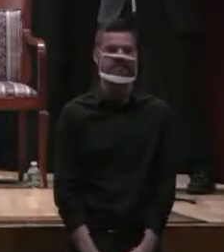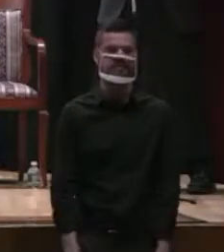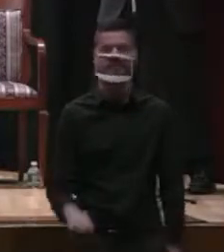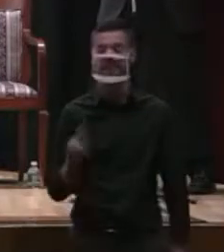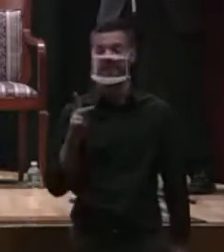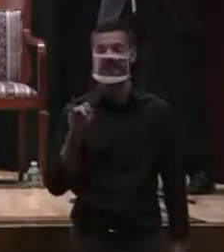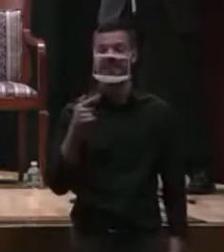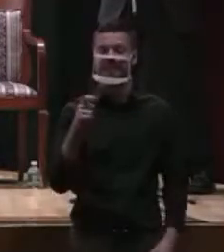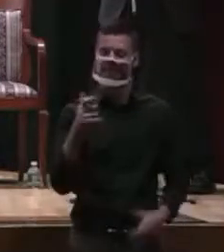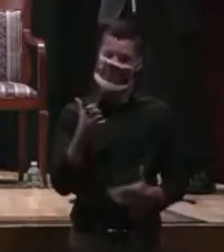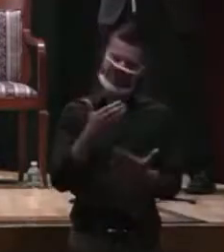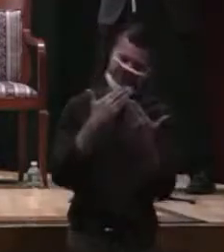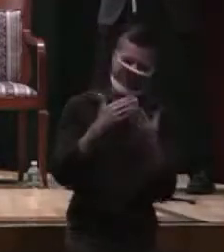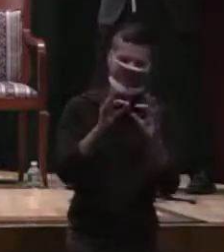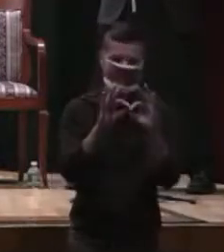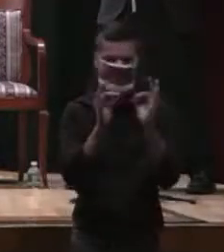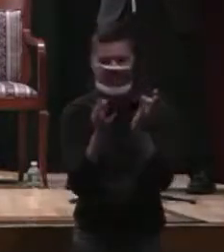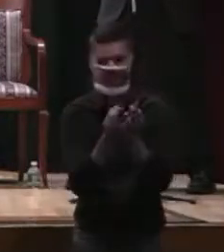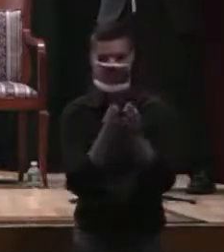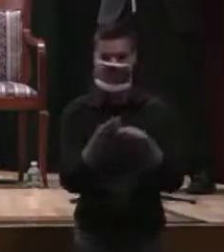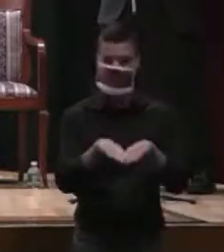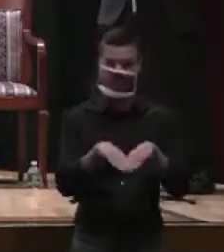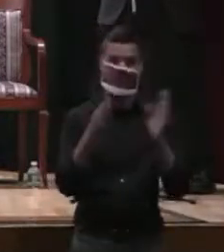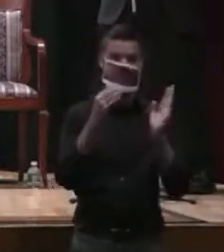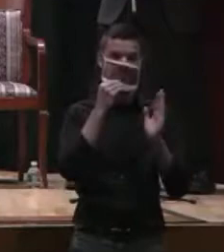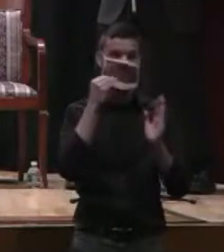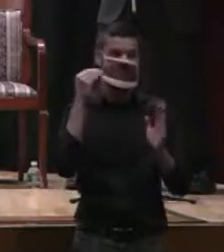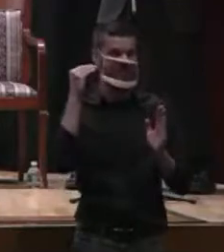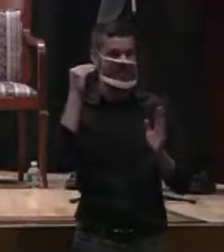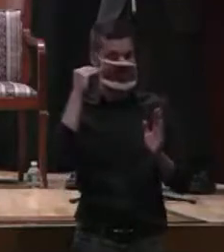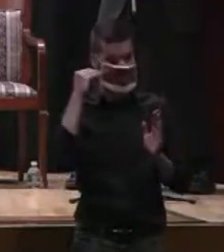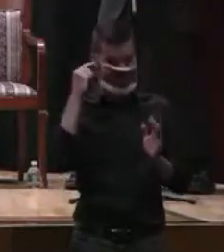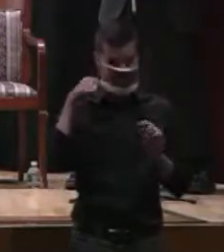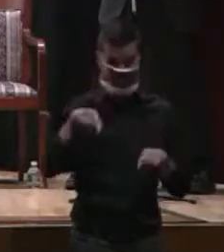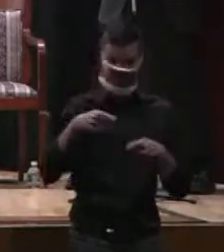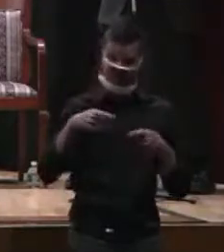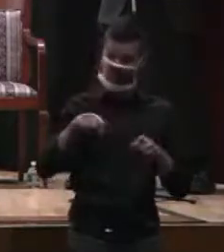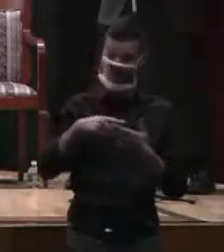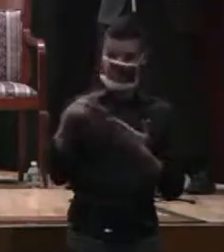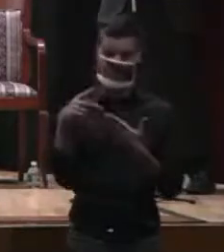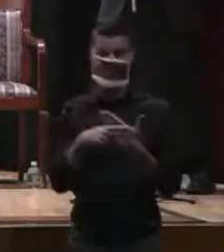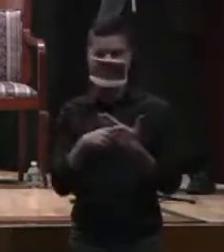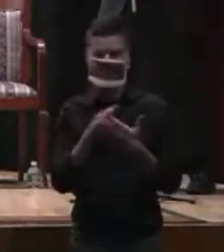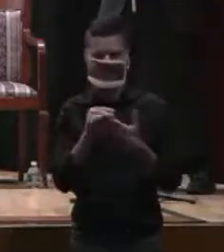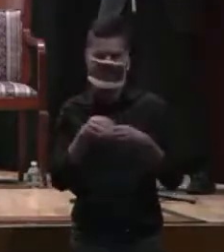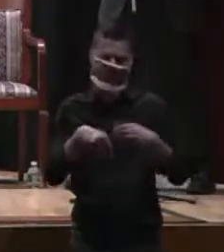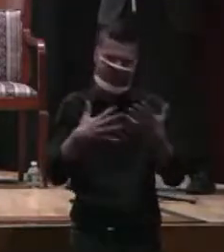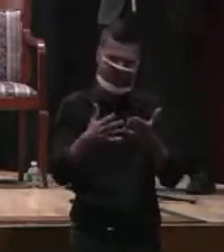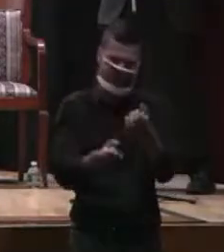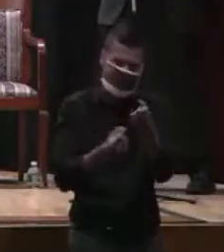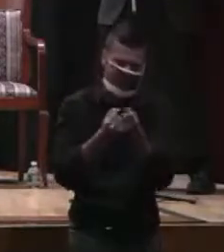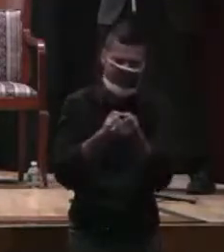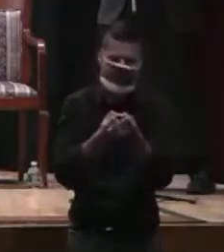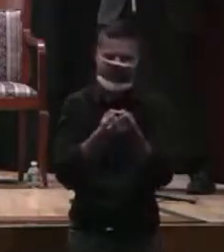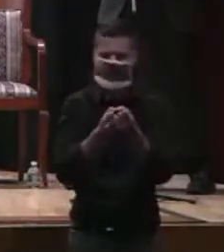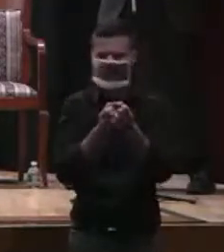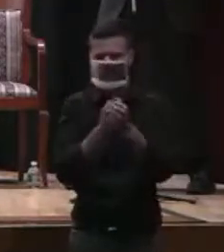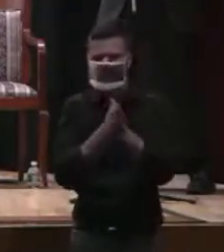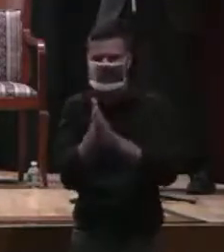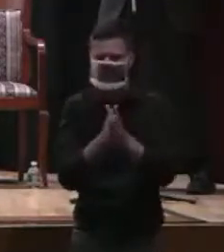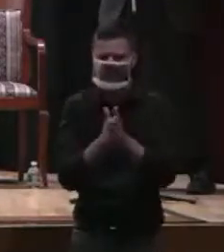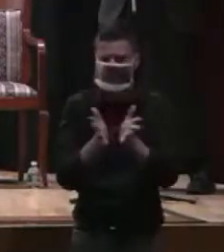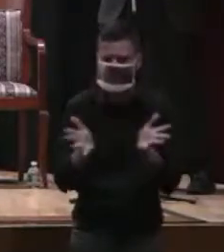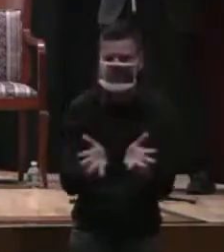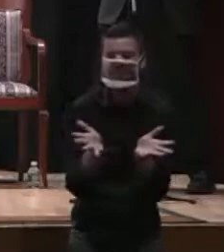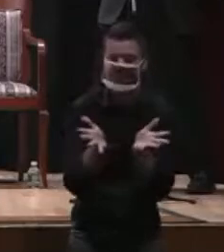Paige would like to thank her family for opening their home for her during the duration of the program and offering their support and encouragement. She would